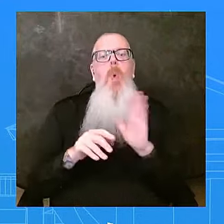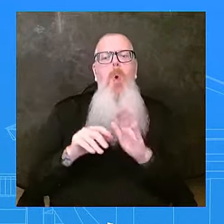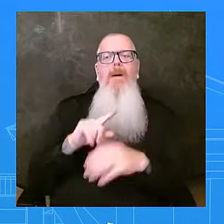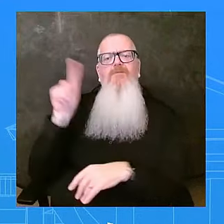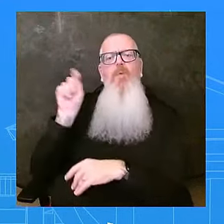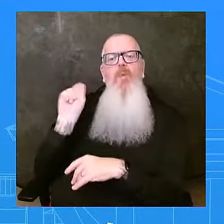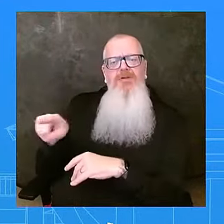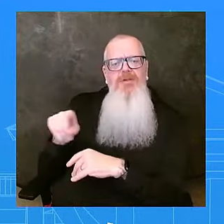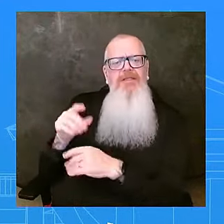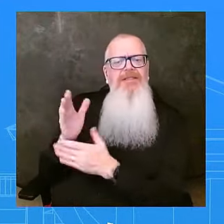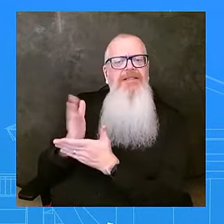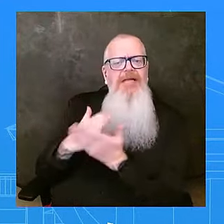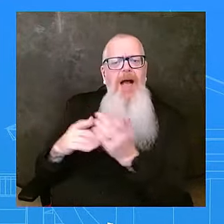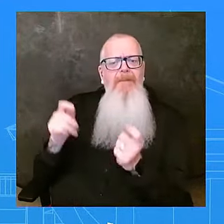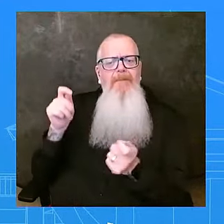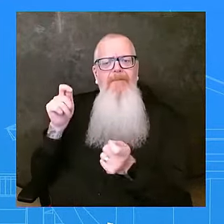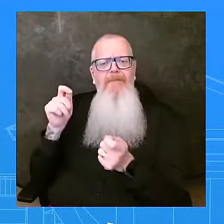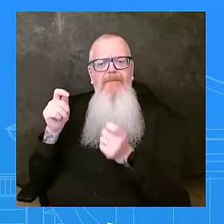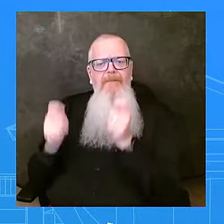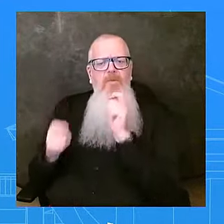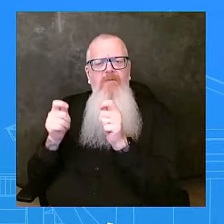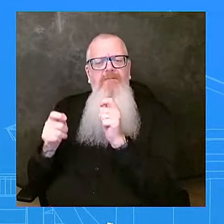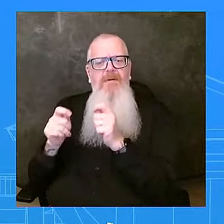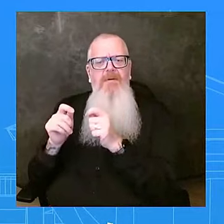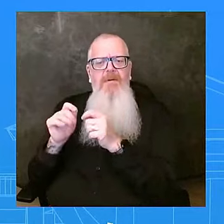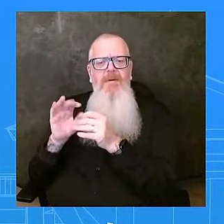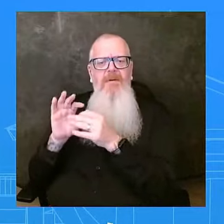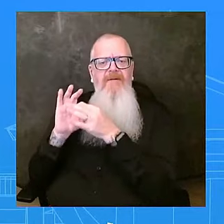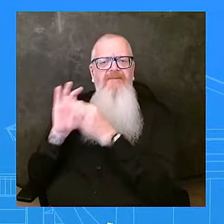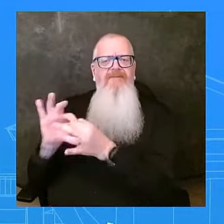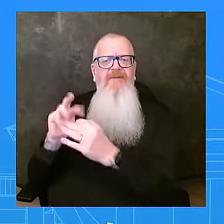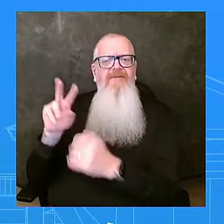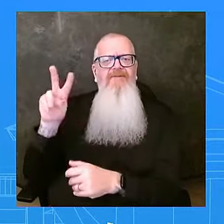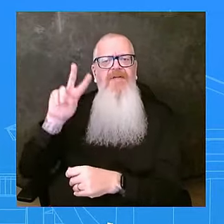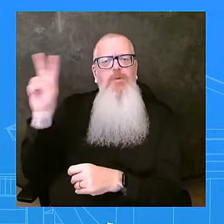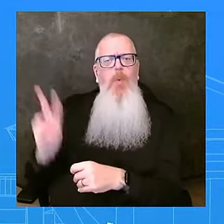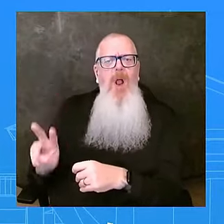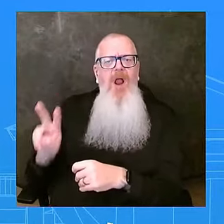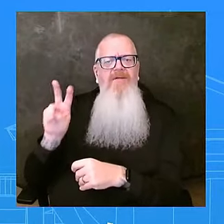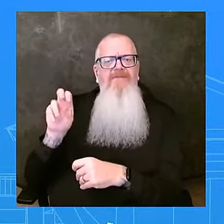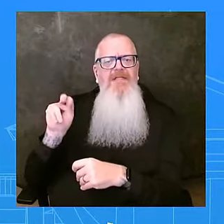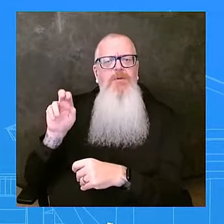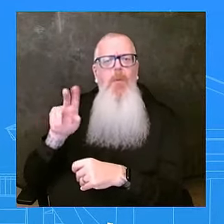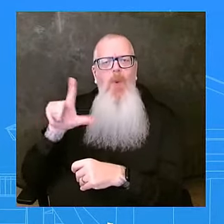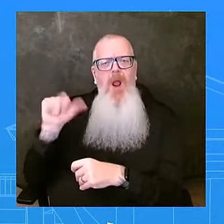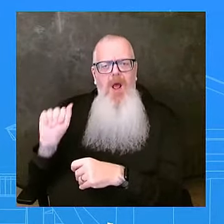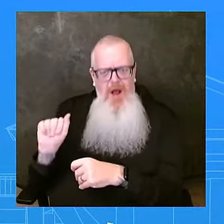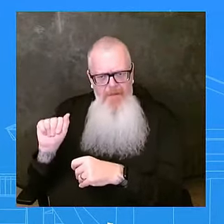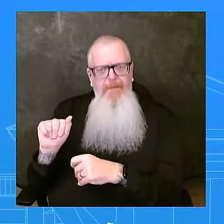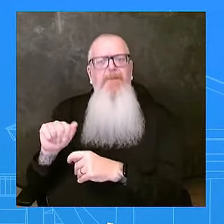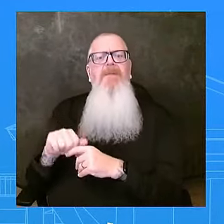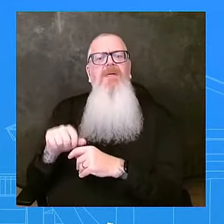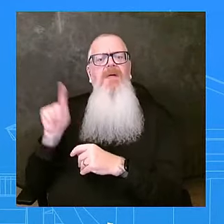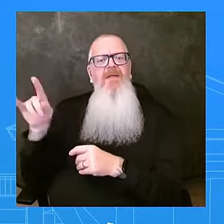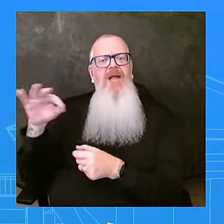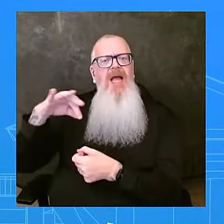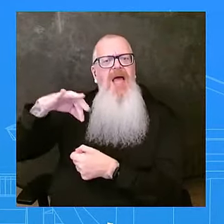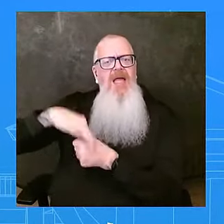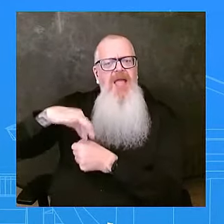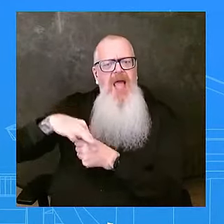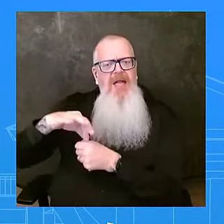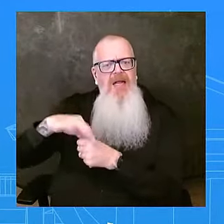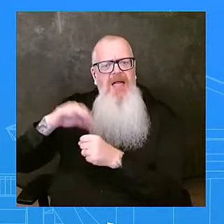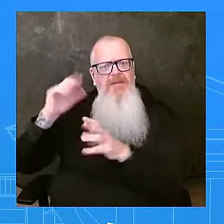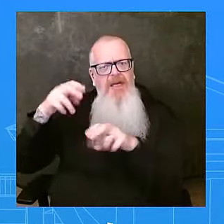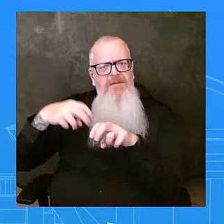day. The opposition candidate, Edmundo Gonzalez, is now in Spain expected to be granted political asylum. There's been a